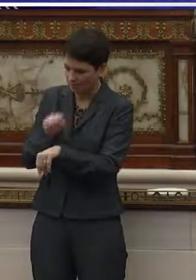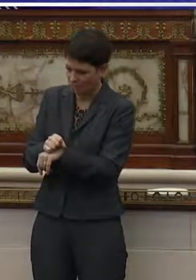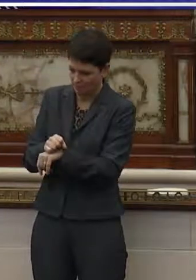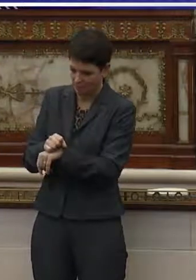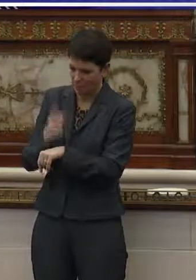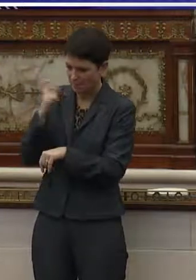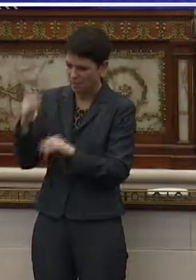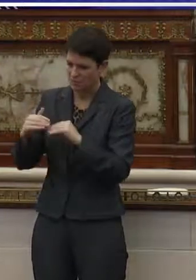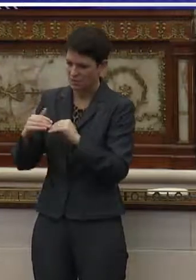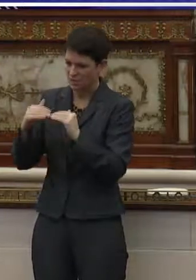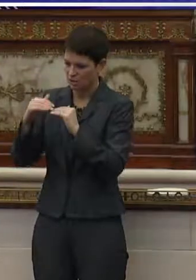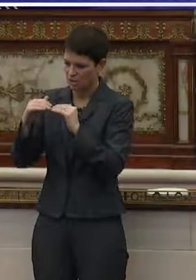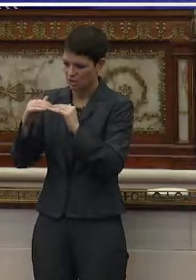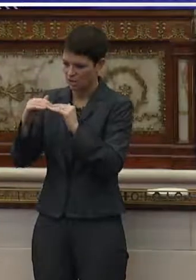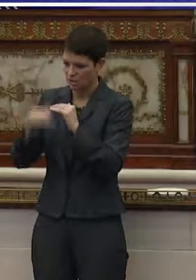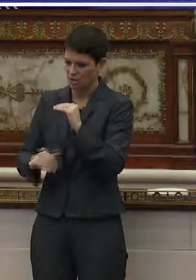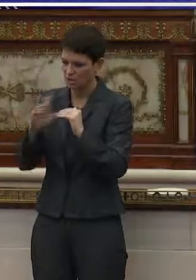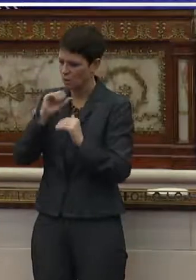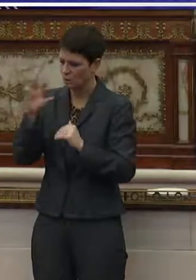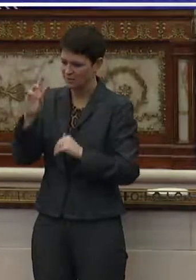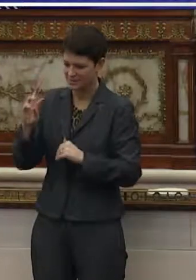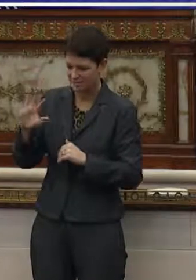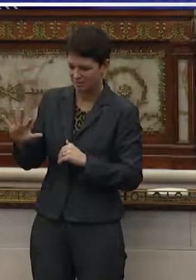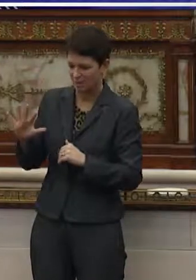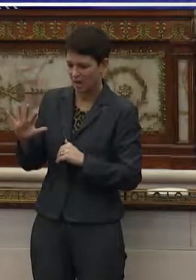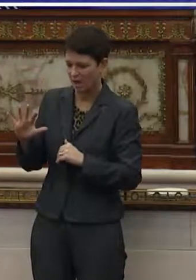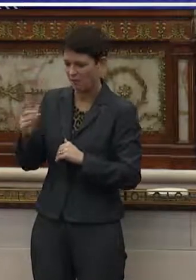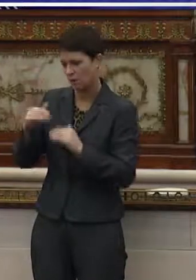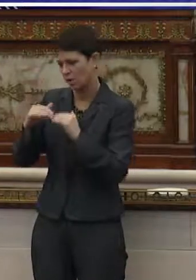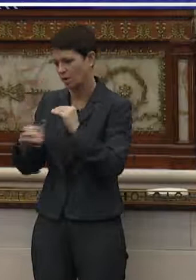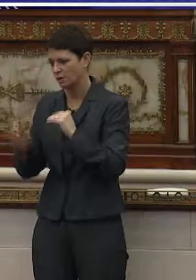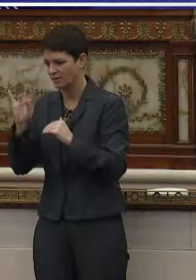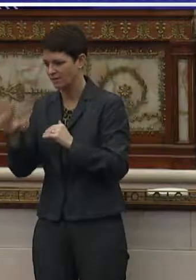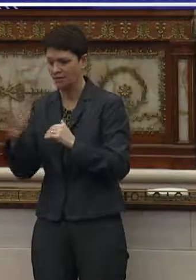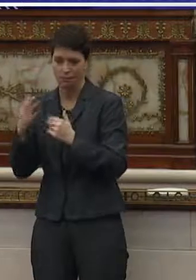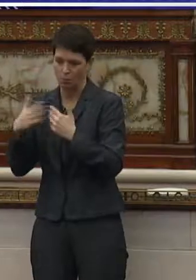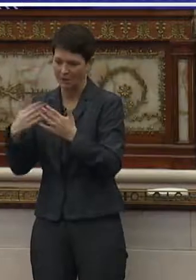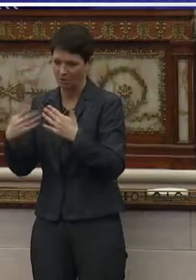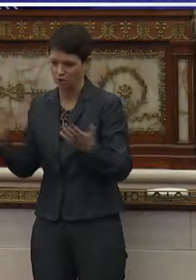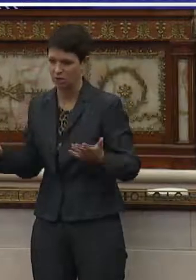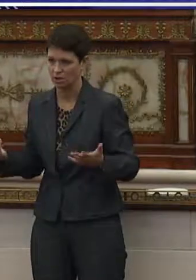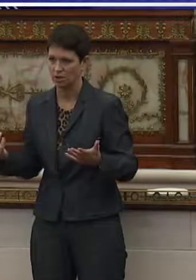because they're under 65 or they're under 75 or whatever.